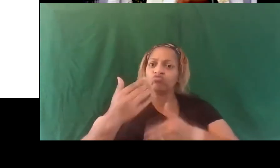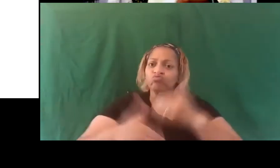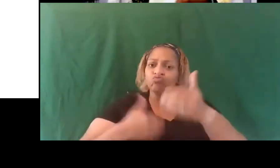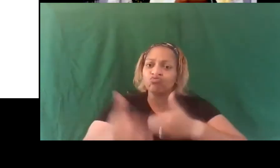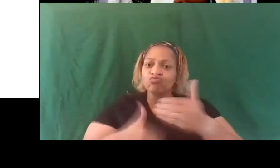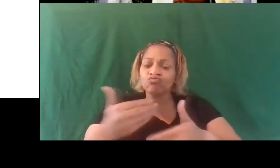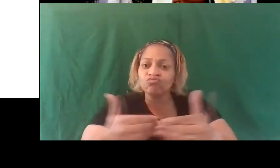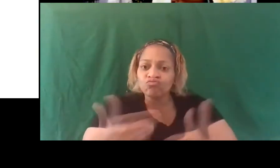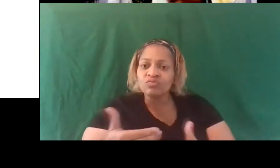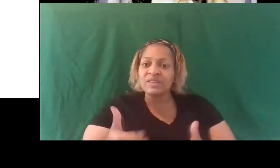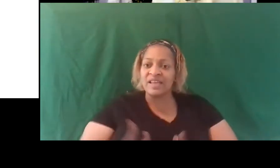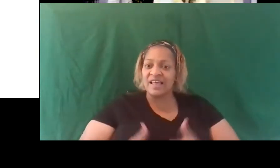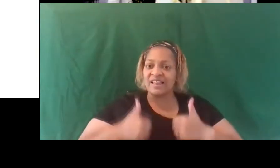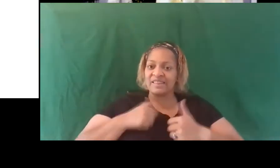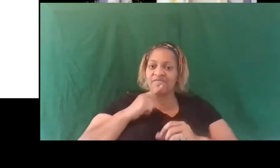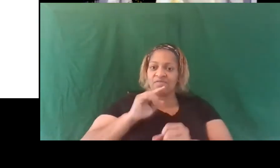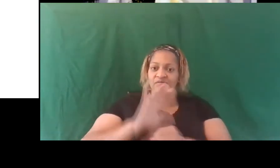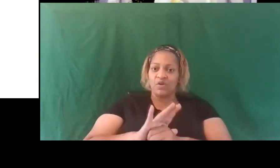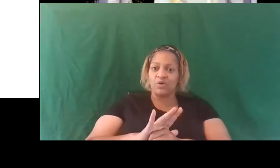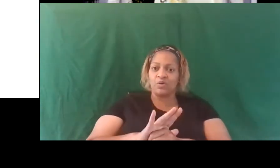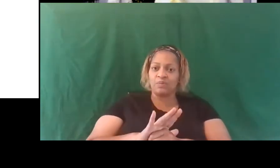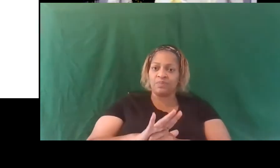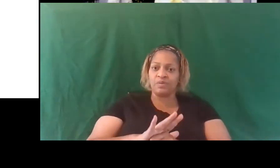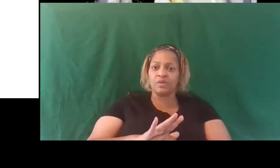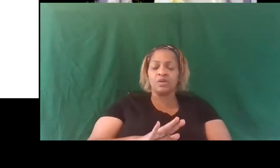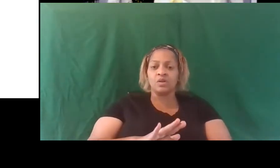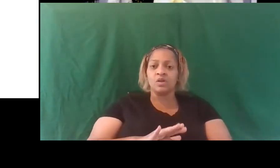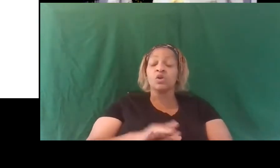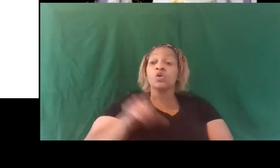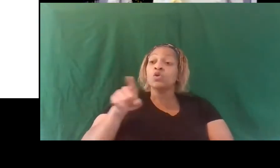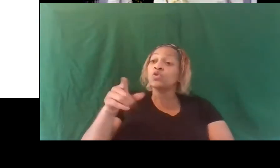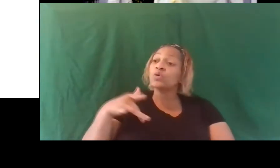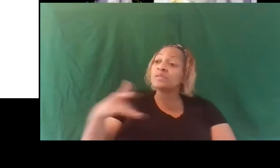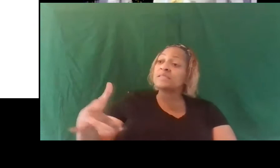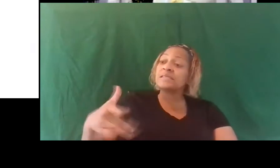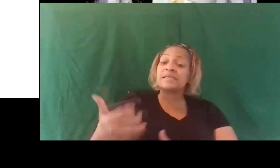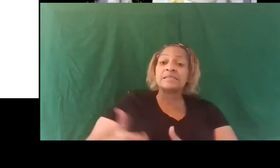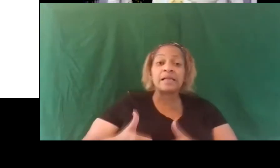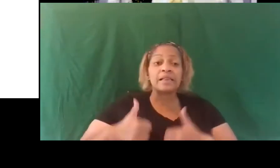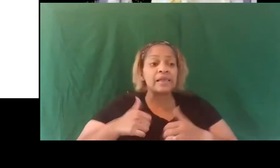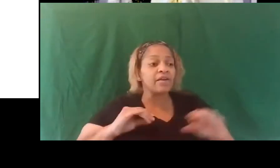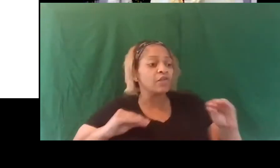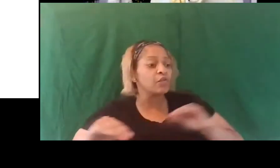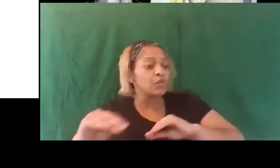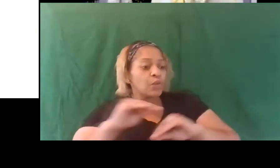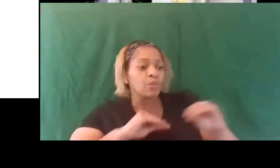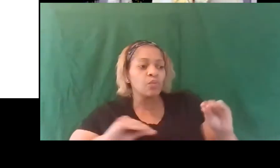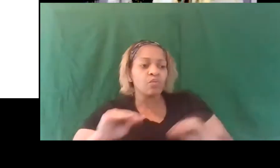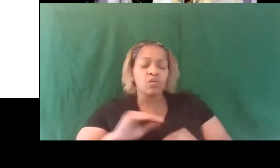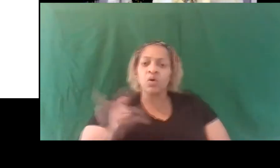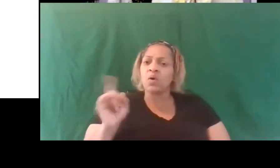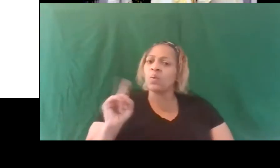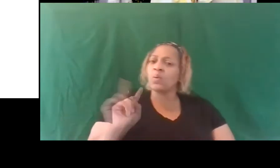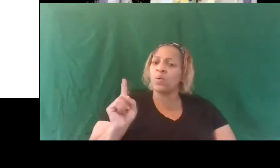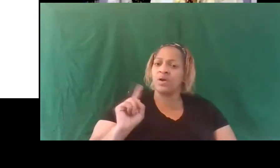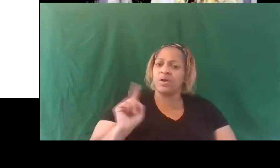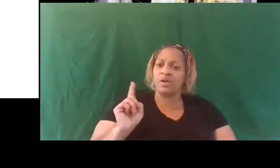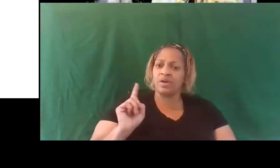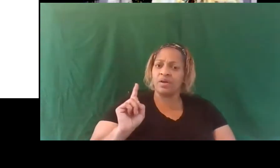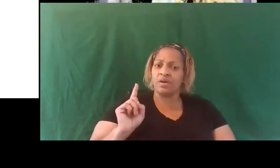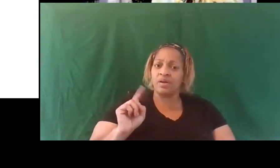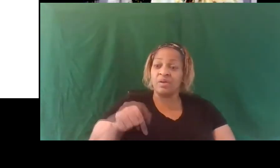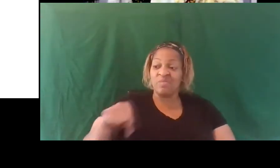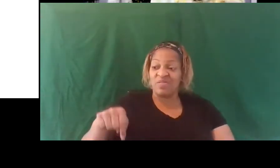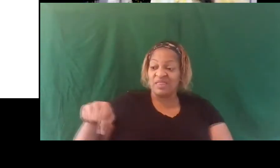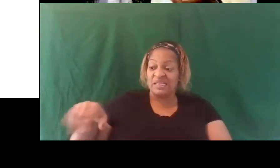manner. Where do you tend to live, move, and have your being? Because if it is in the comfort zone